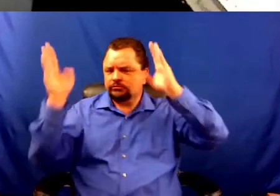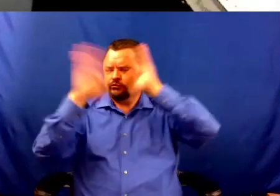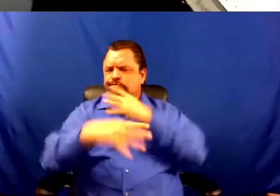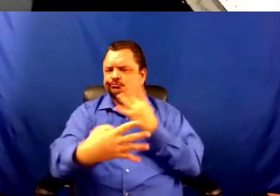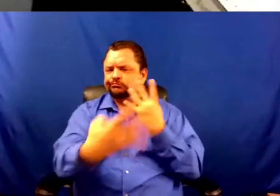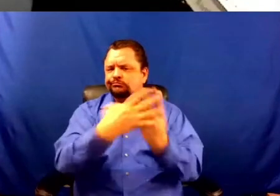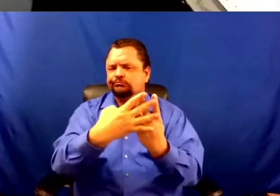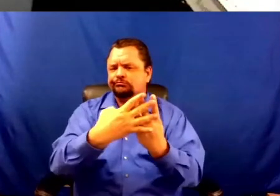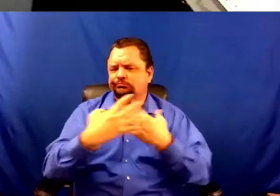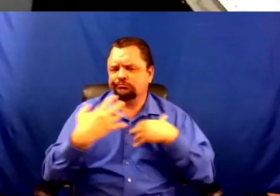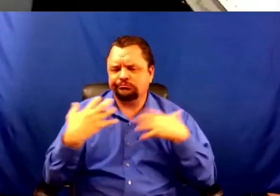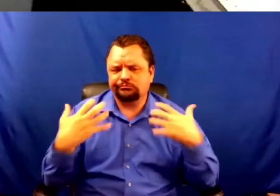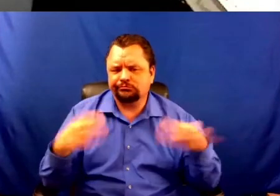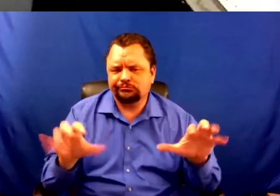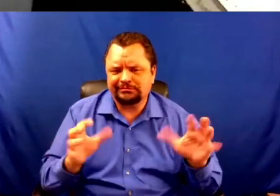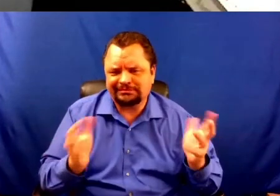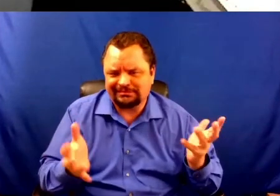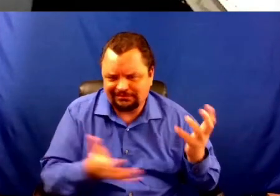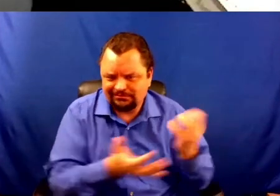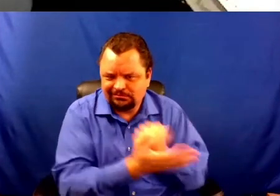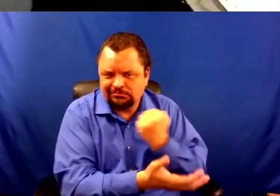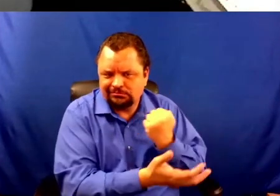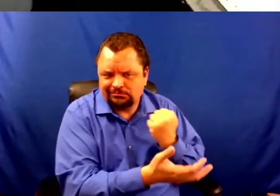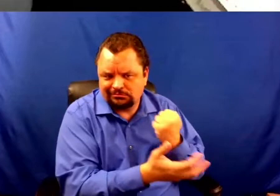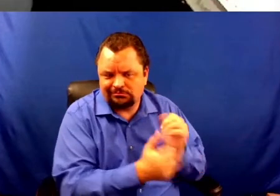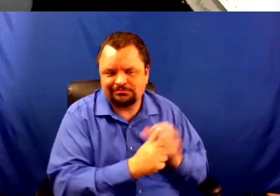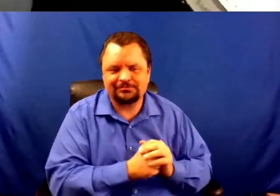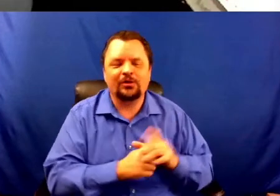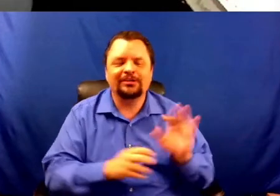Good morning, everybody. Diana May, County Attorney. Can't hear you.